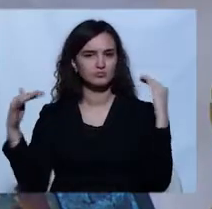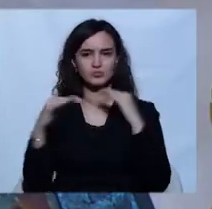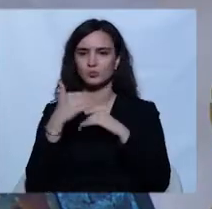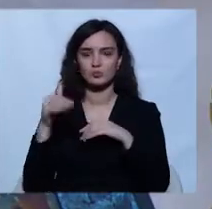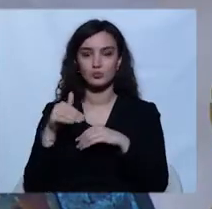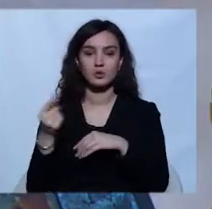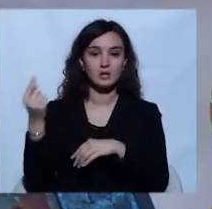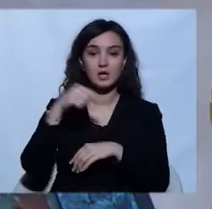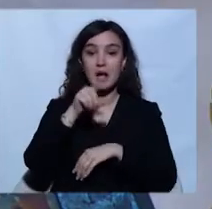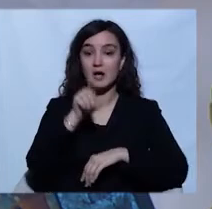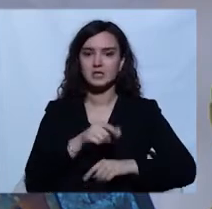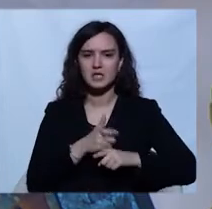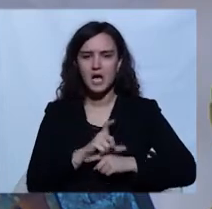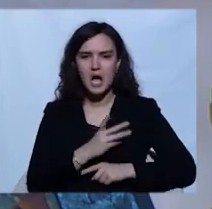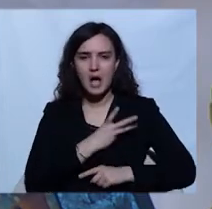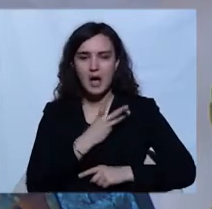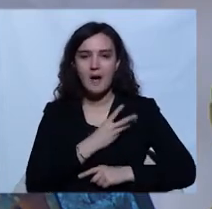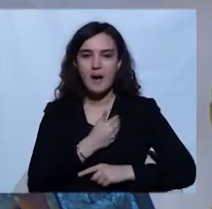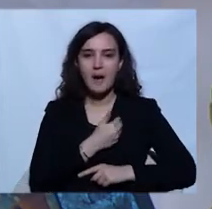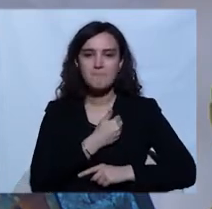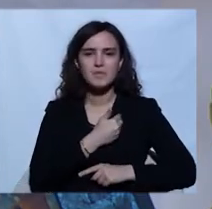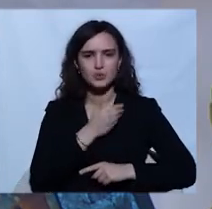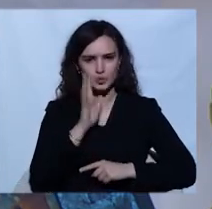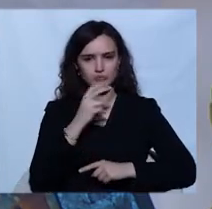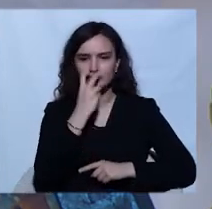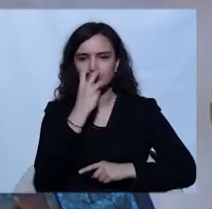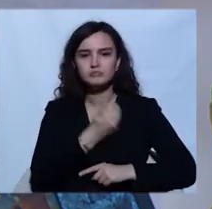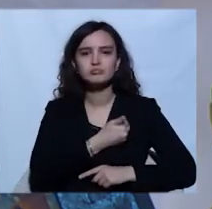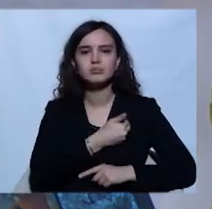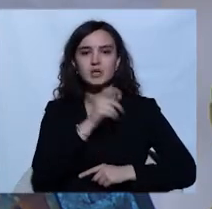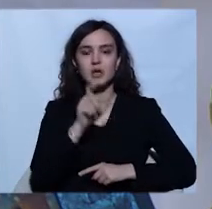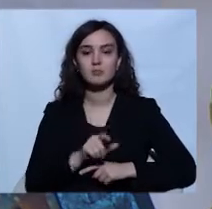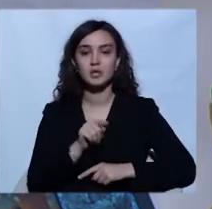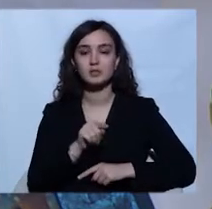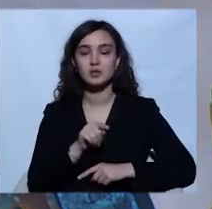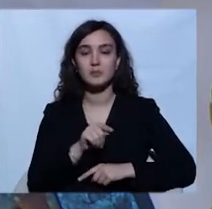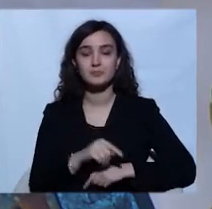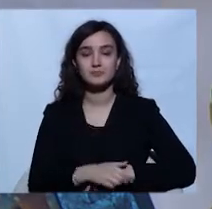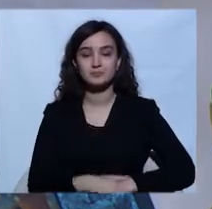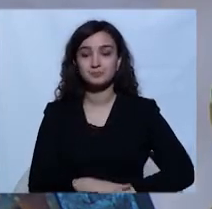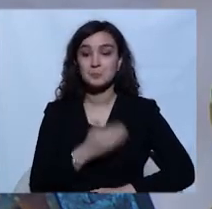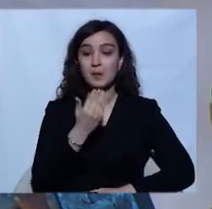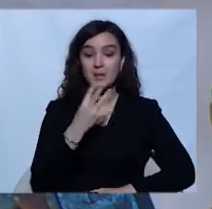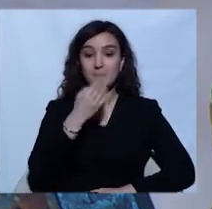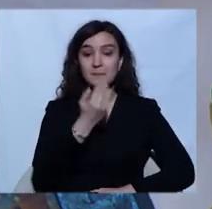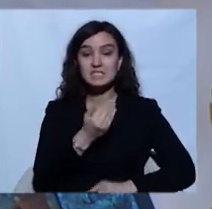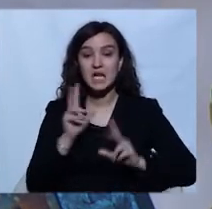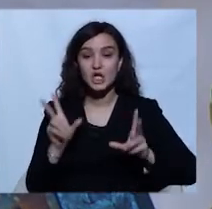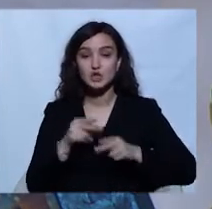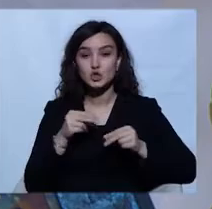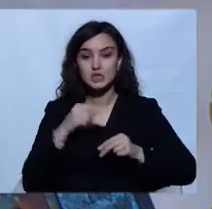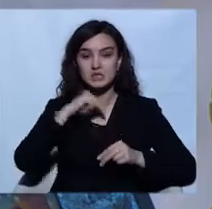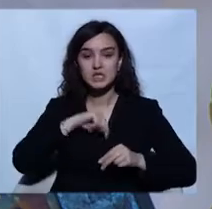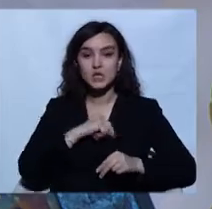ambitious person. And he doesn't lose hope, though. It's his resourcefulness and his survival